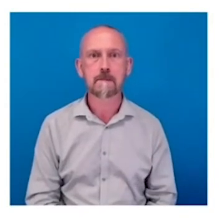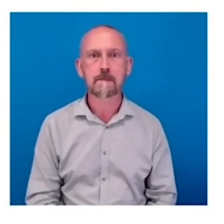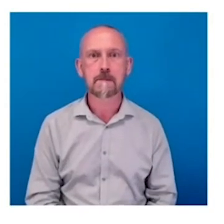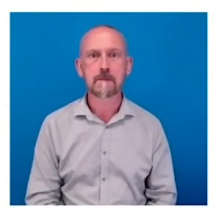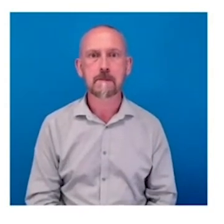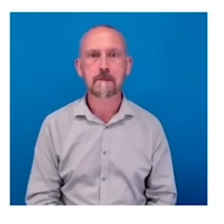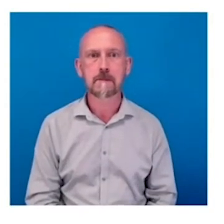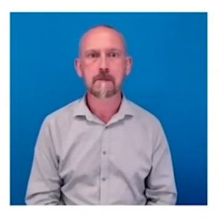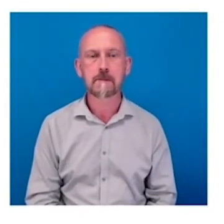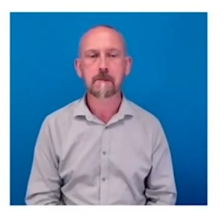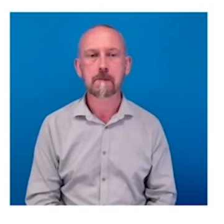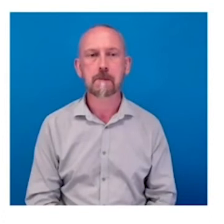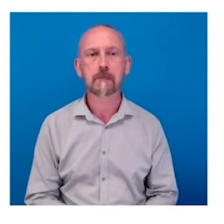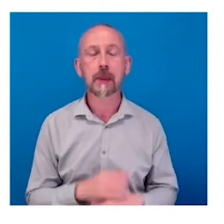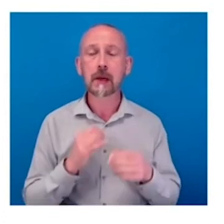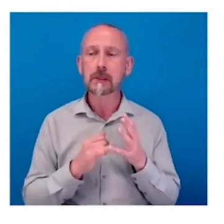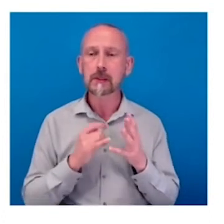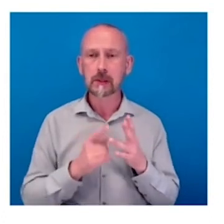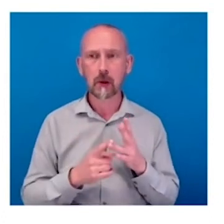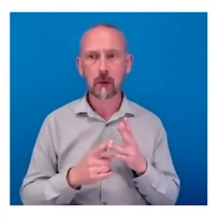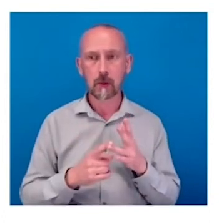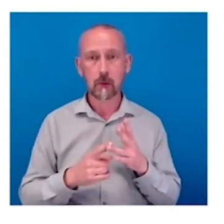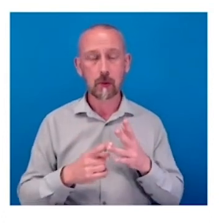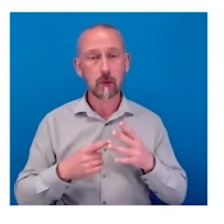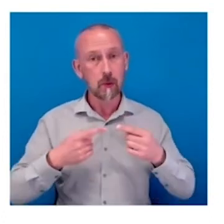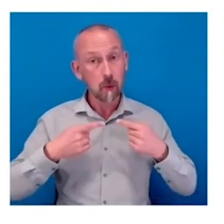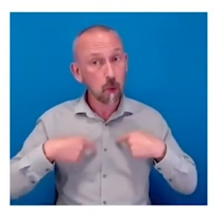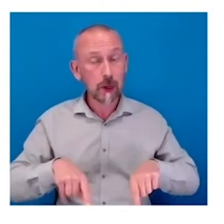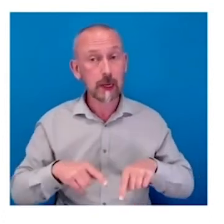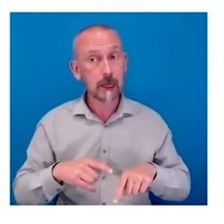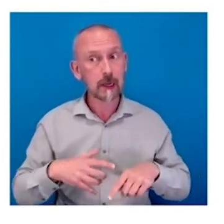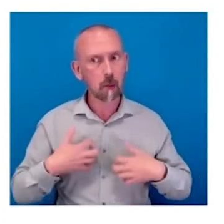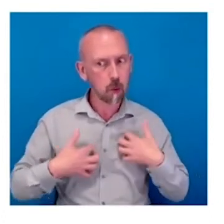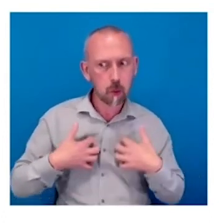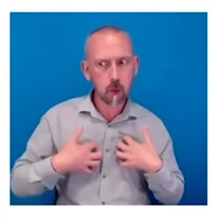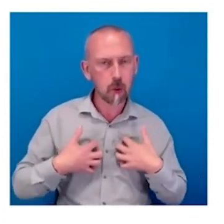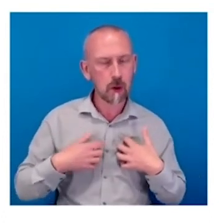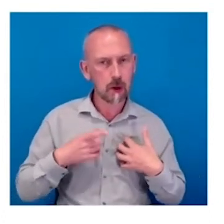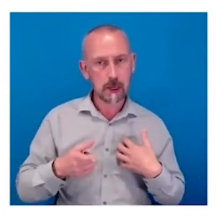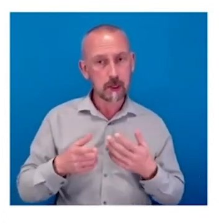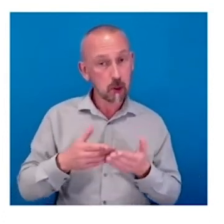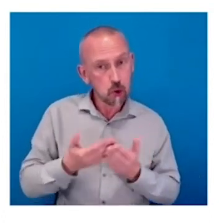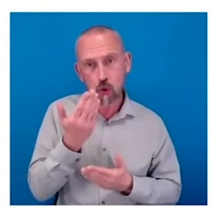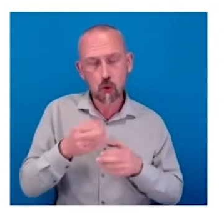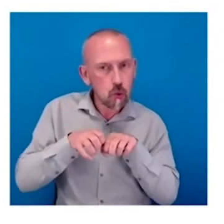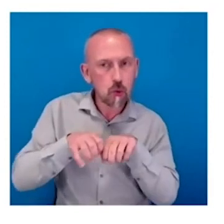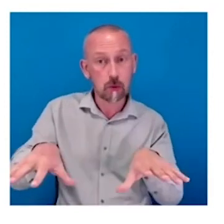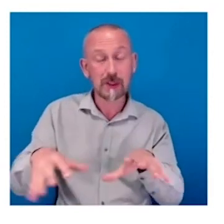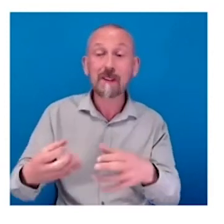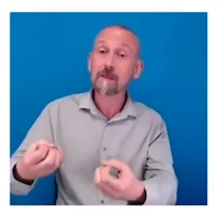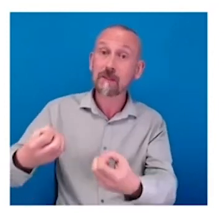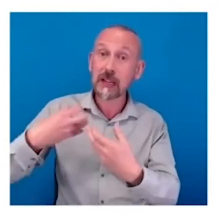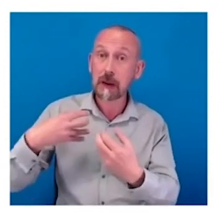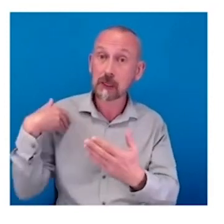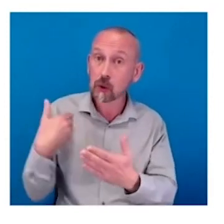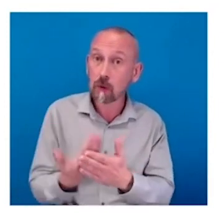So we're really excited about this new feature. The feedback that we've had on it so far has been